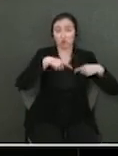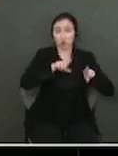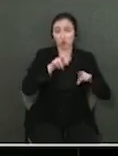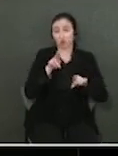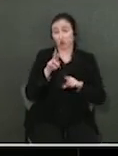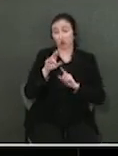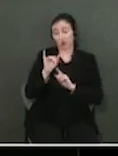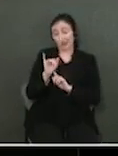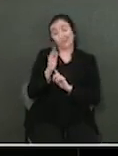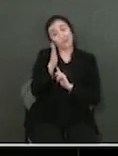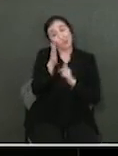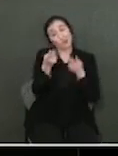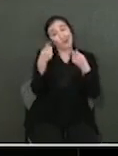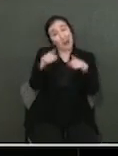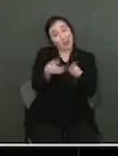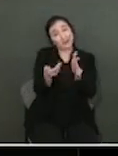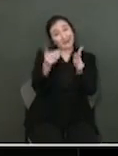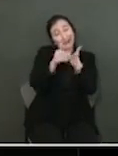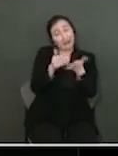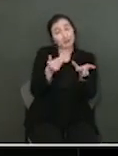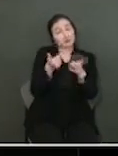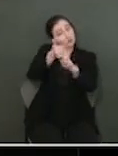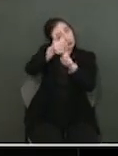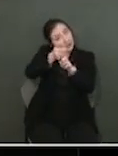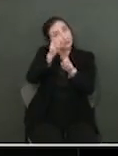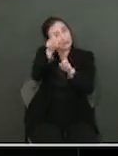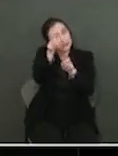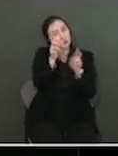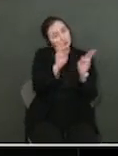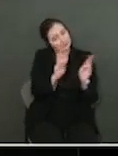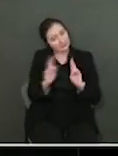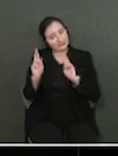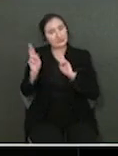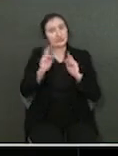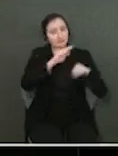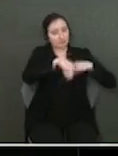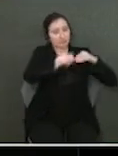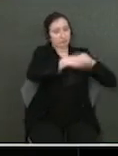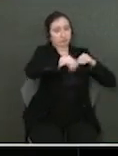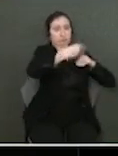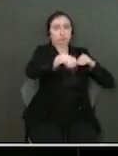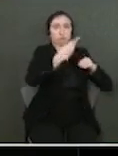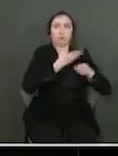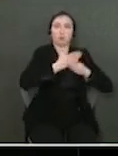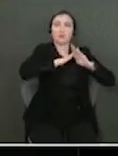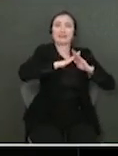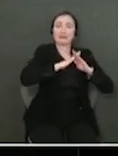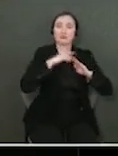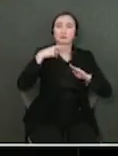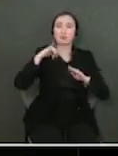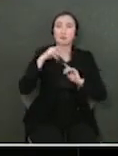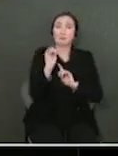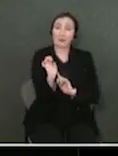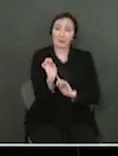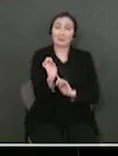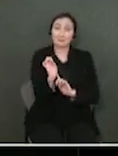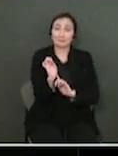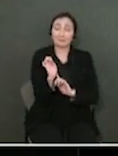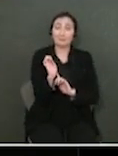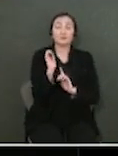see it again unless you took the time to insulate your pipes. And if you haven't done so, you might have still an opportunity,